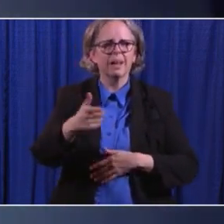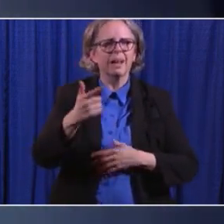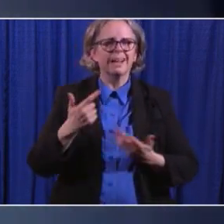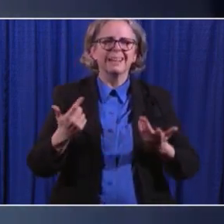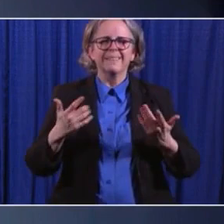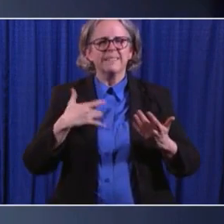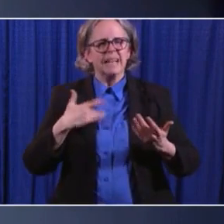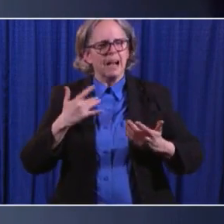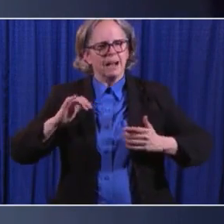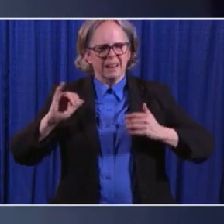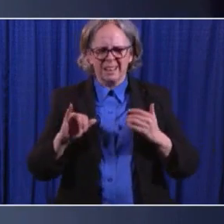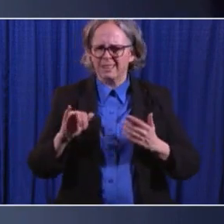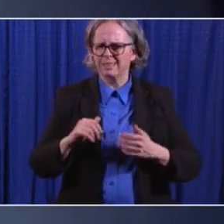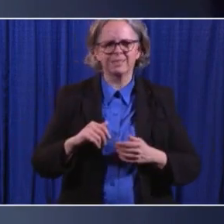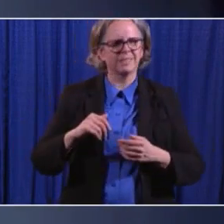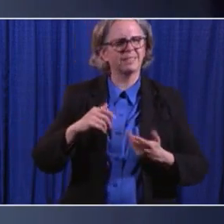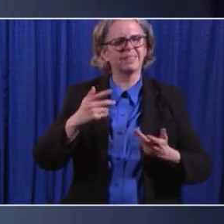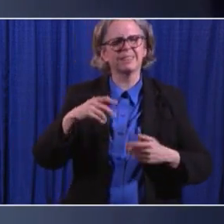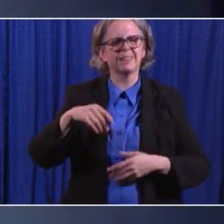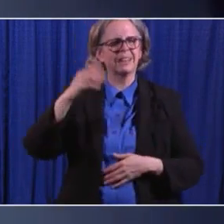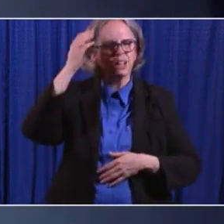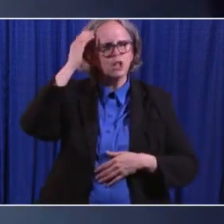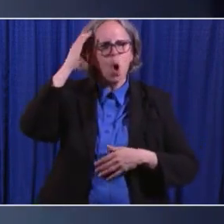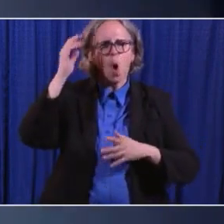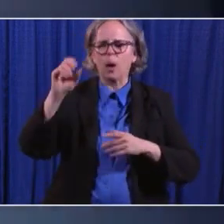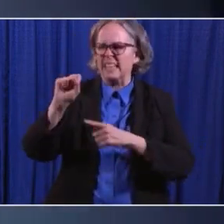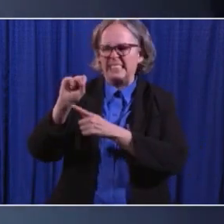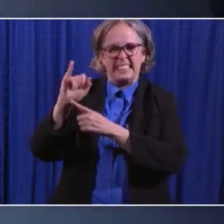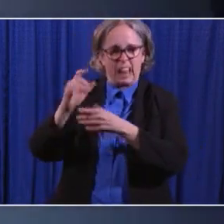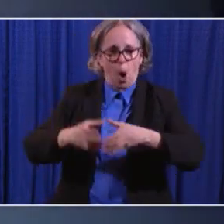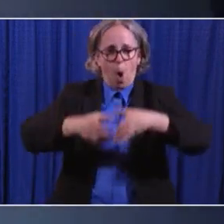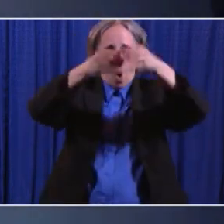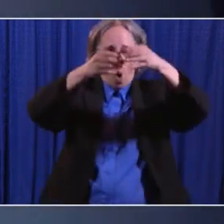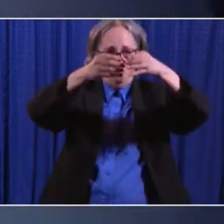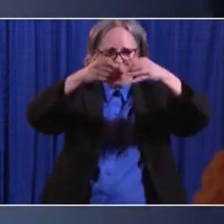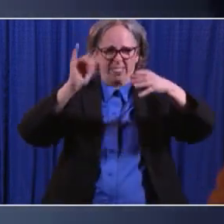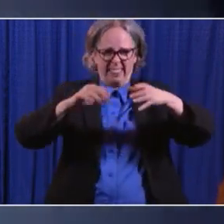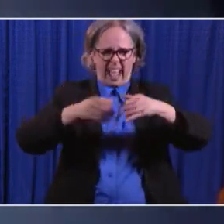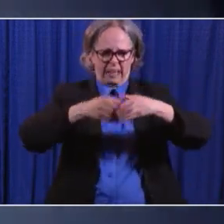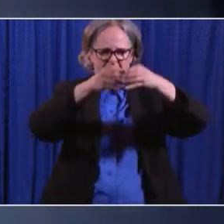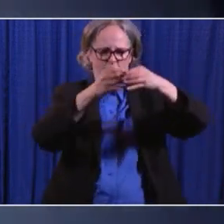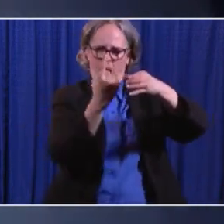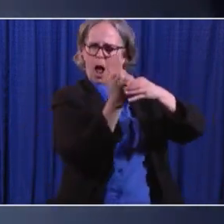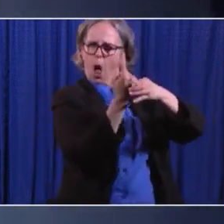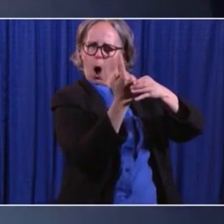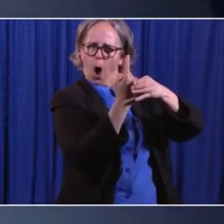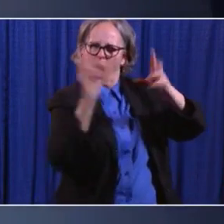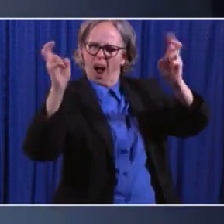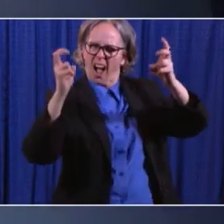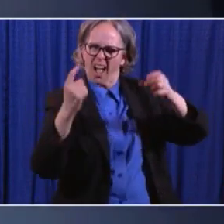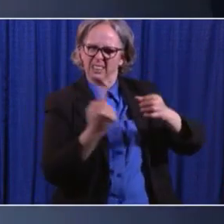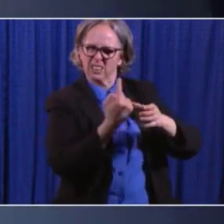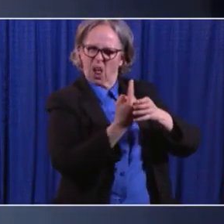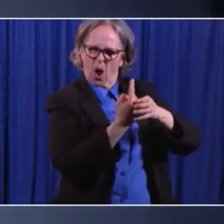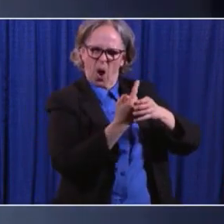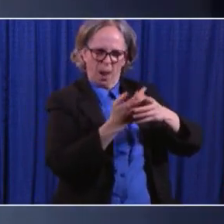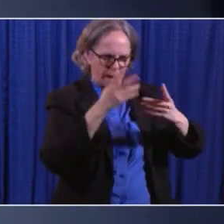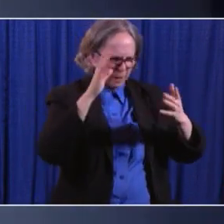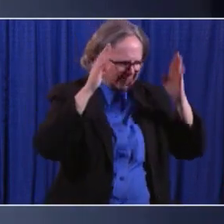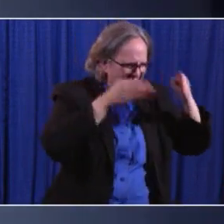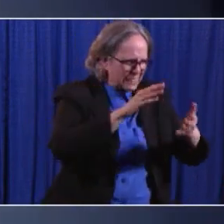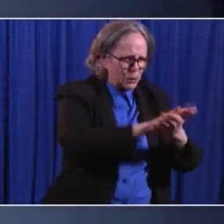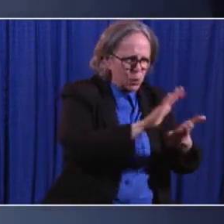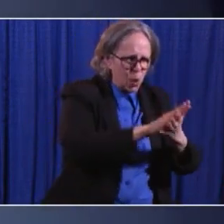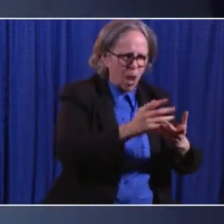supports. And so they're trying to navigate the school system and the Department of Developmental Disabilities in some cases. They're also trying